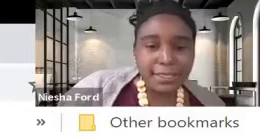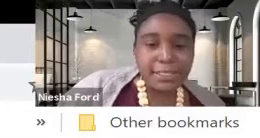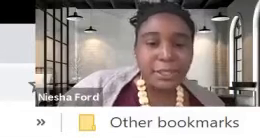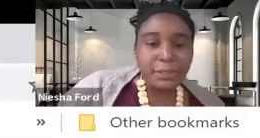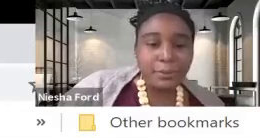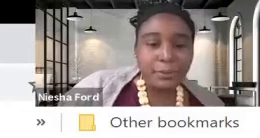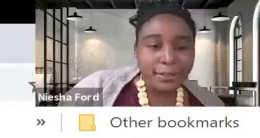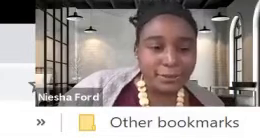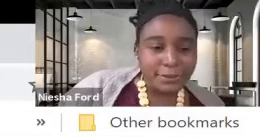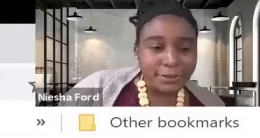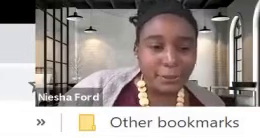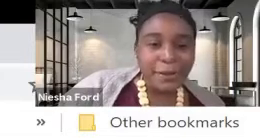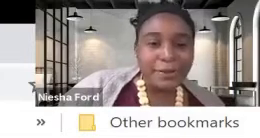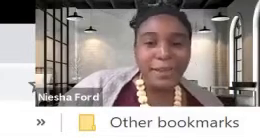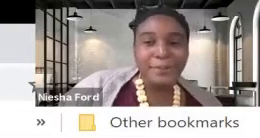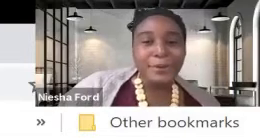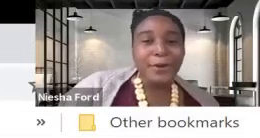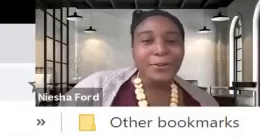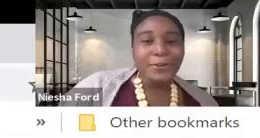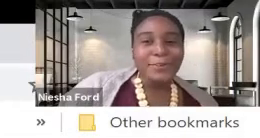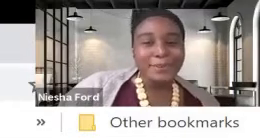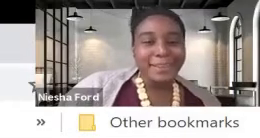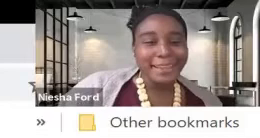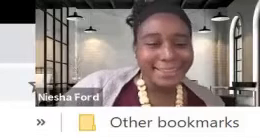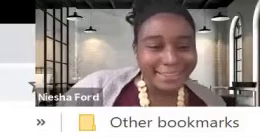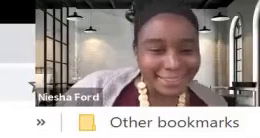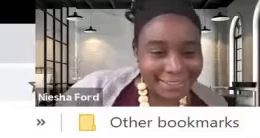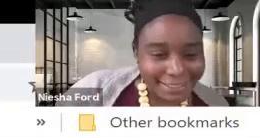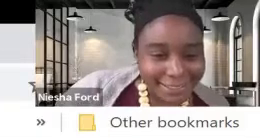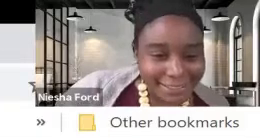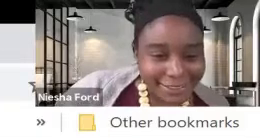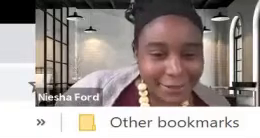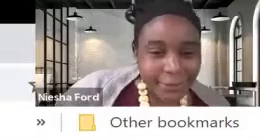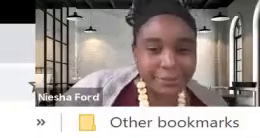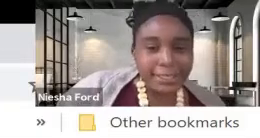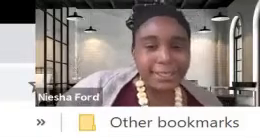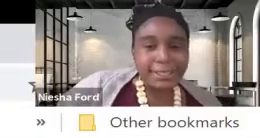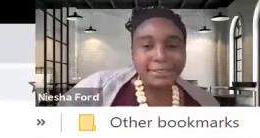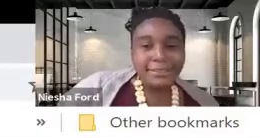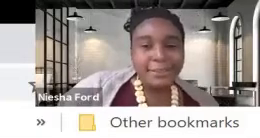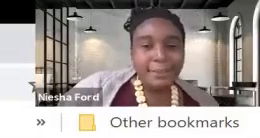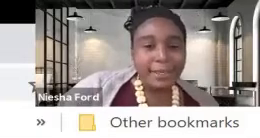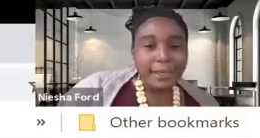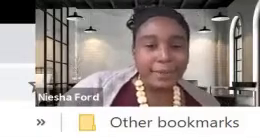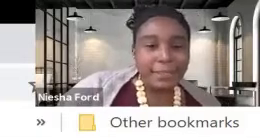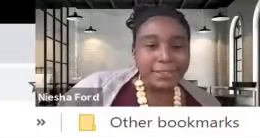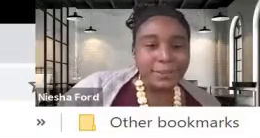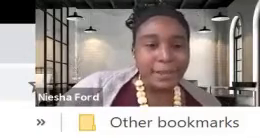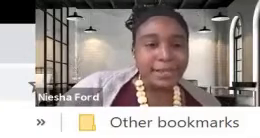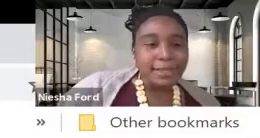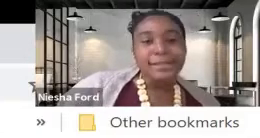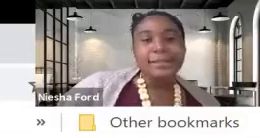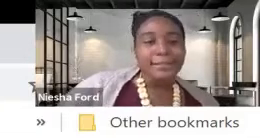Richmond, Egypt. Wow. Wow, yeah, people all over the place. New Orleans,